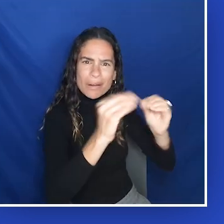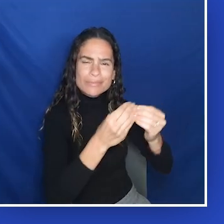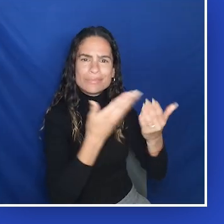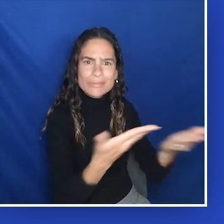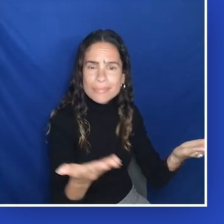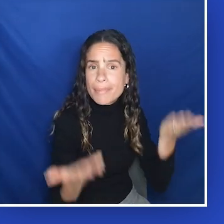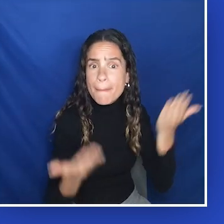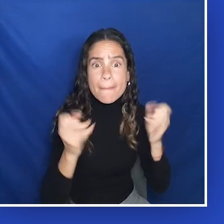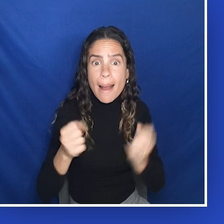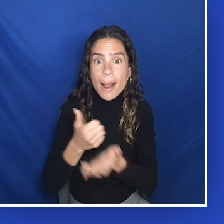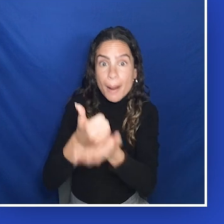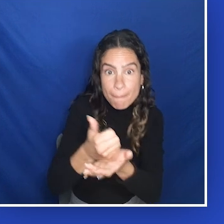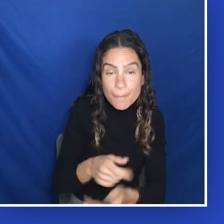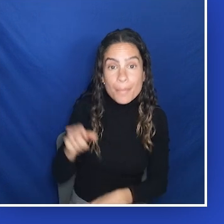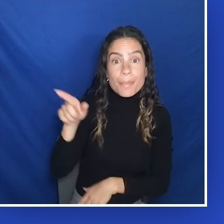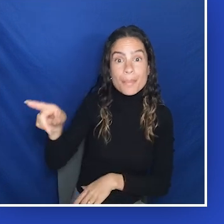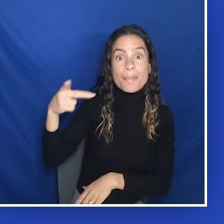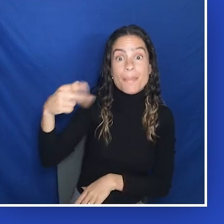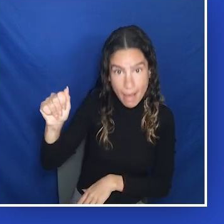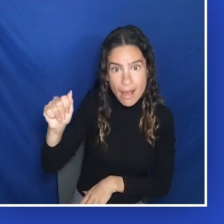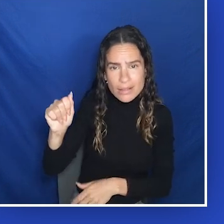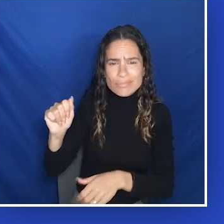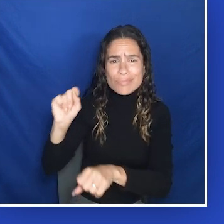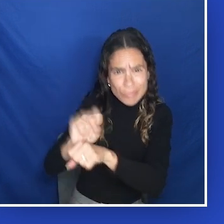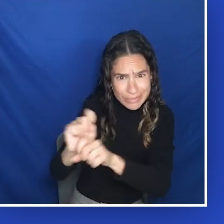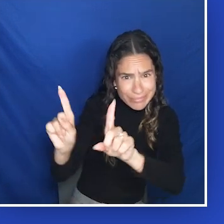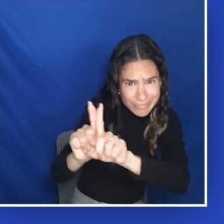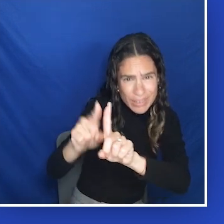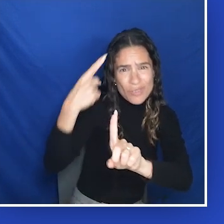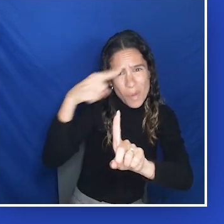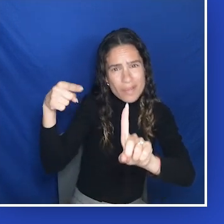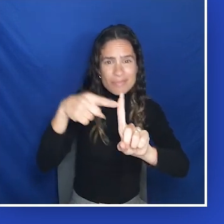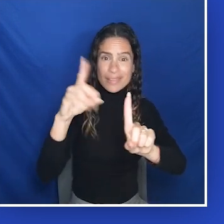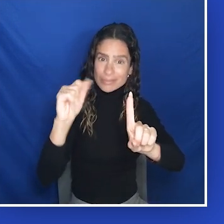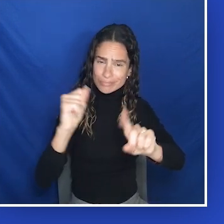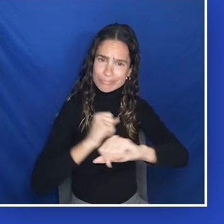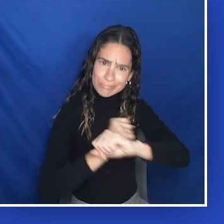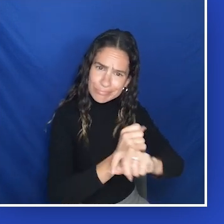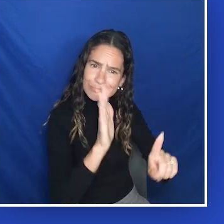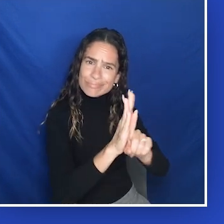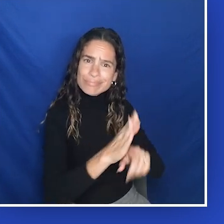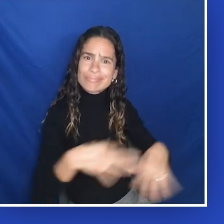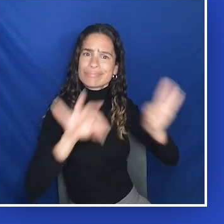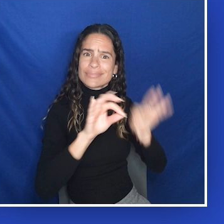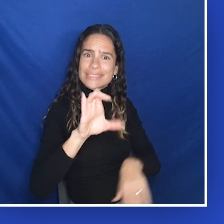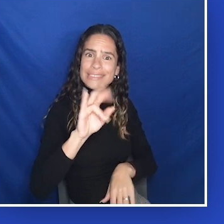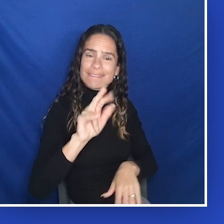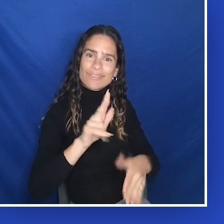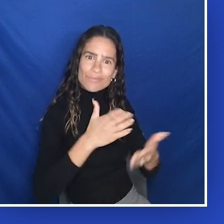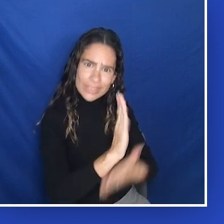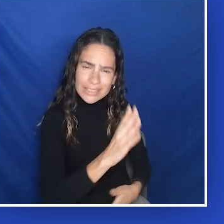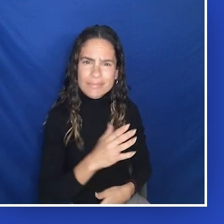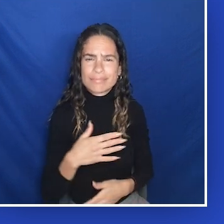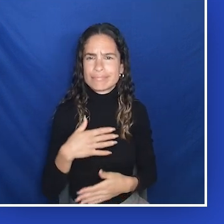with organizations or resources that might be able to assist. P&As are working with, and for, people with disabilities to